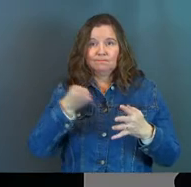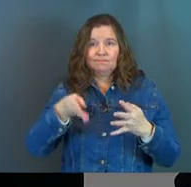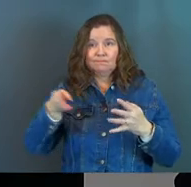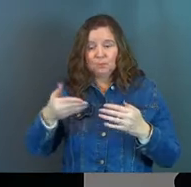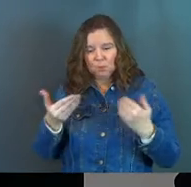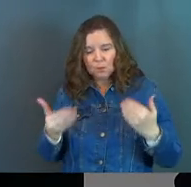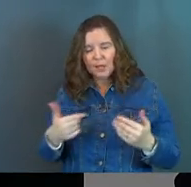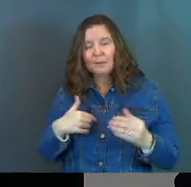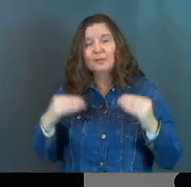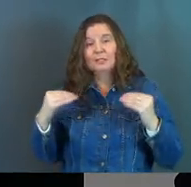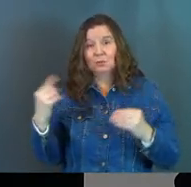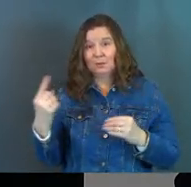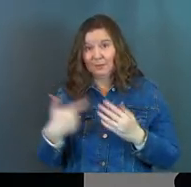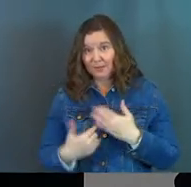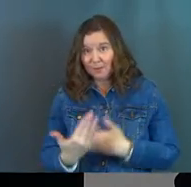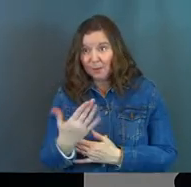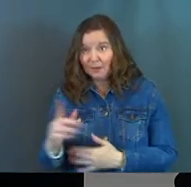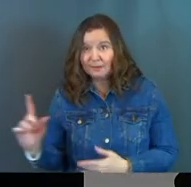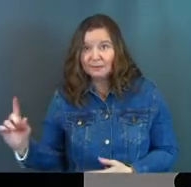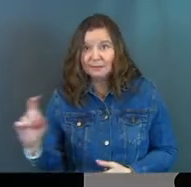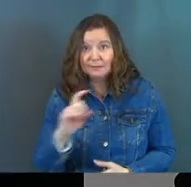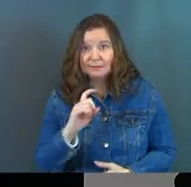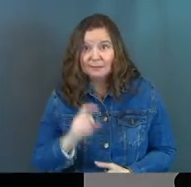Would you allow me to teach you something this morning?